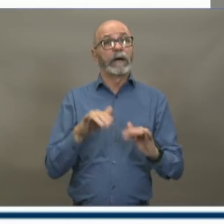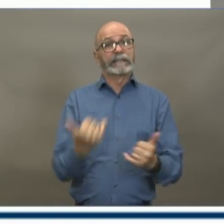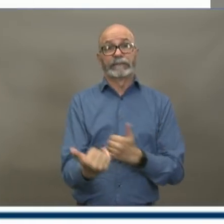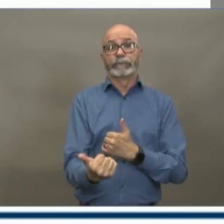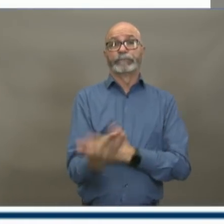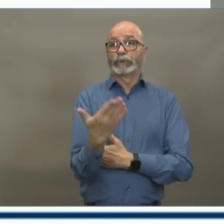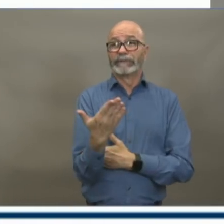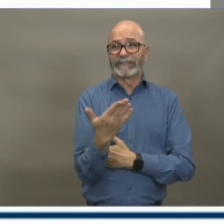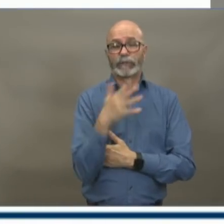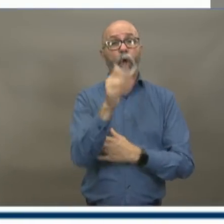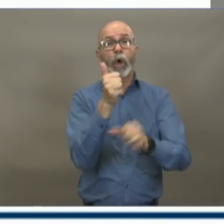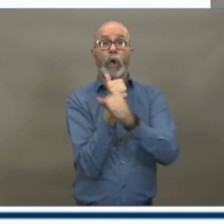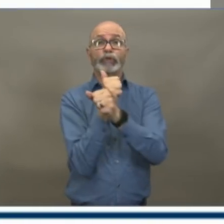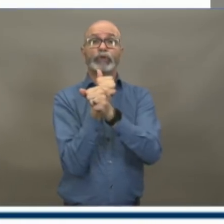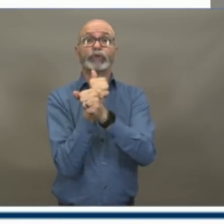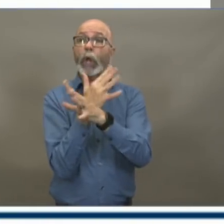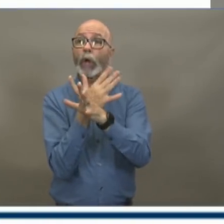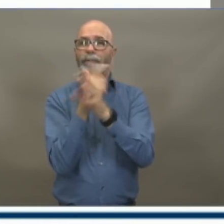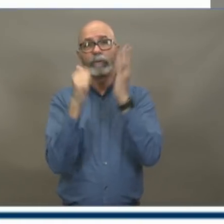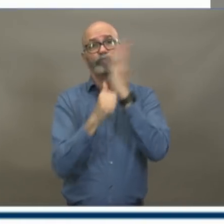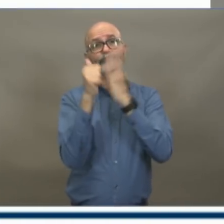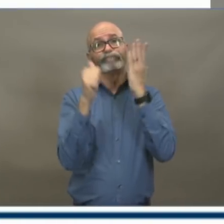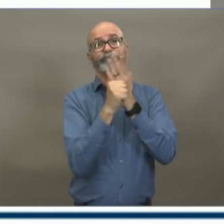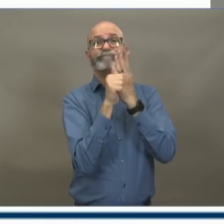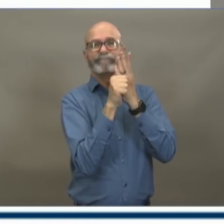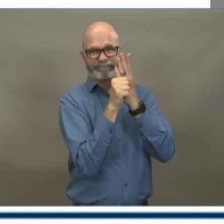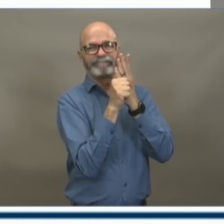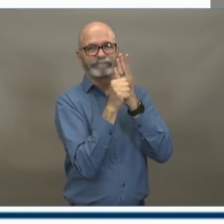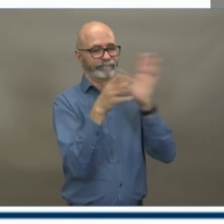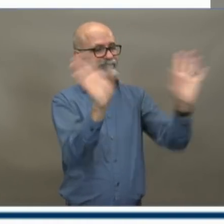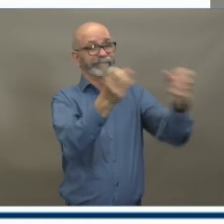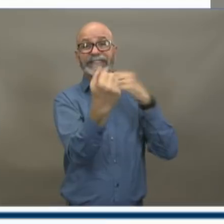publication touting Atlantic Canada's response to